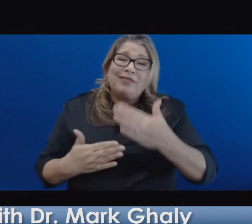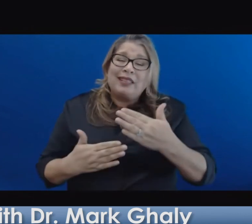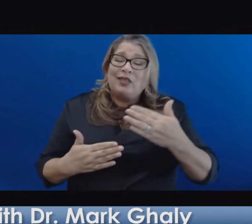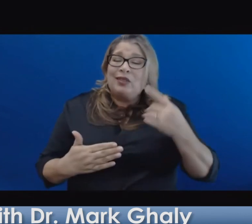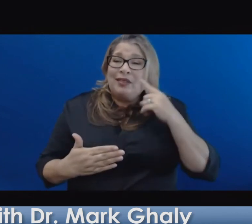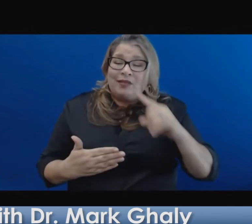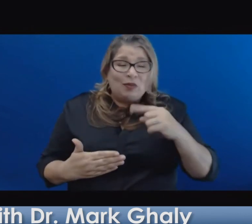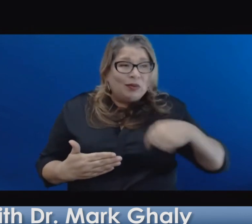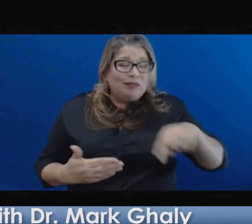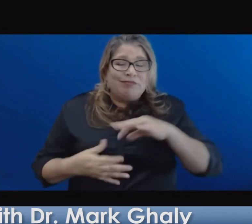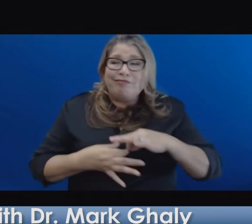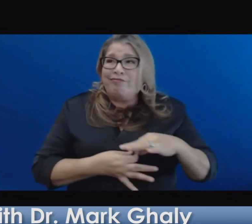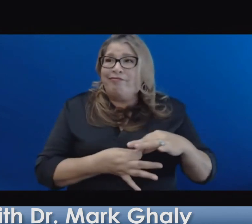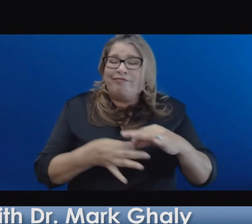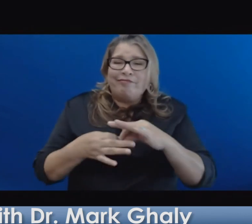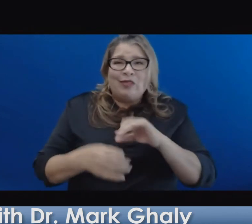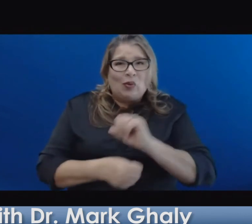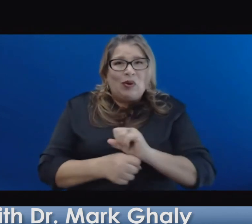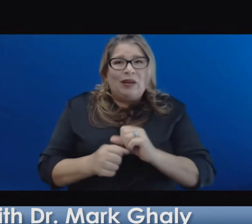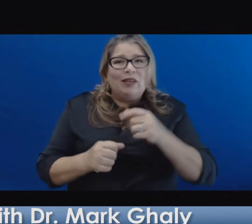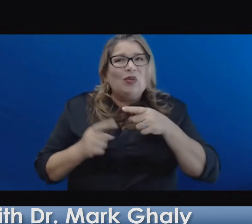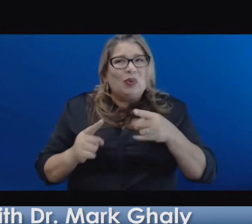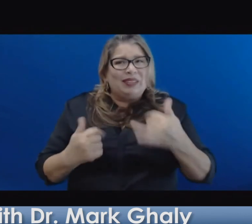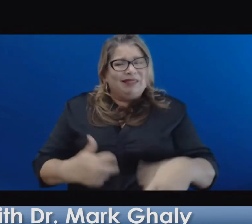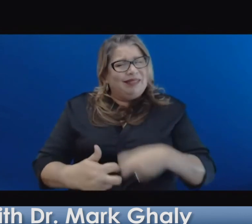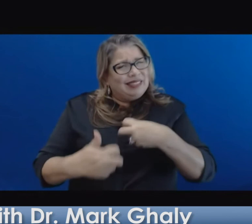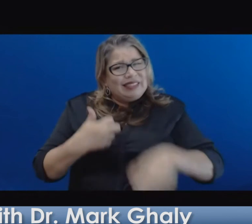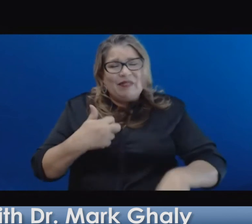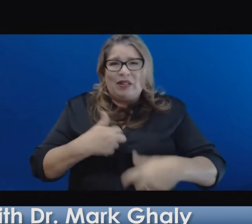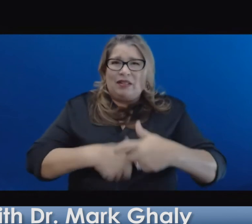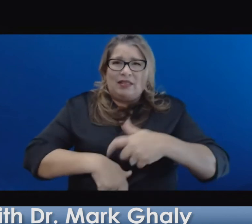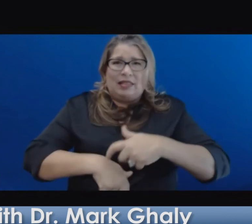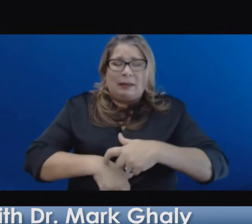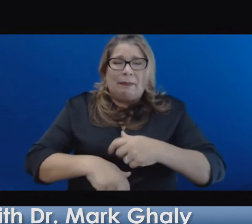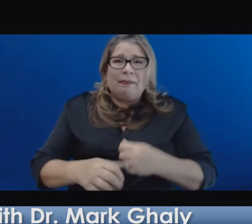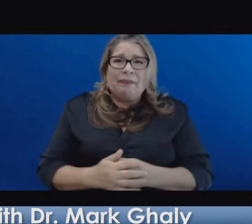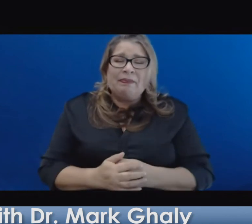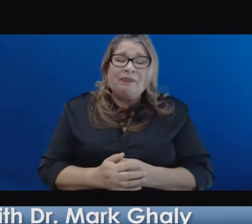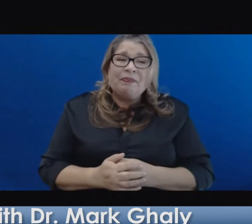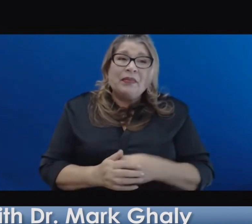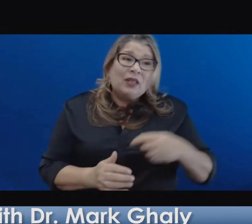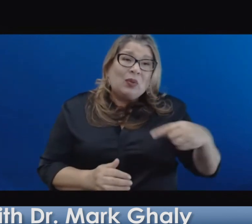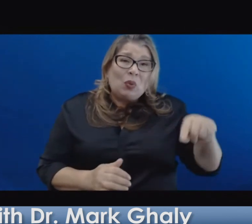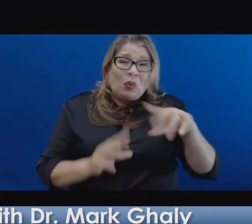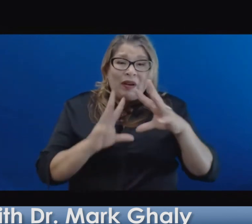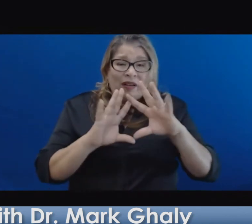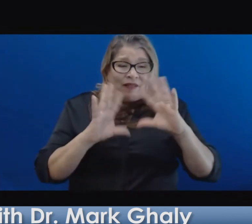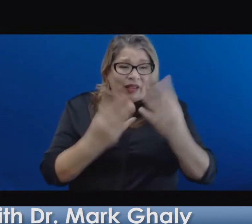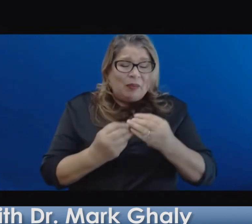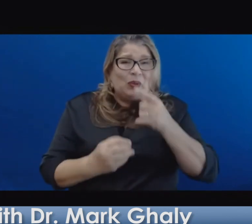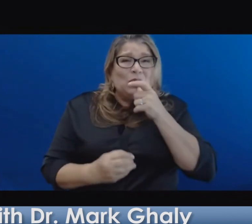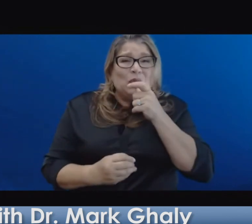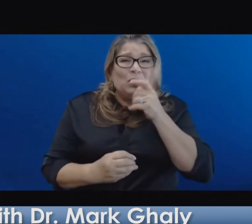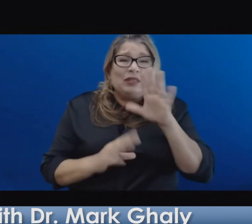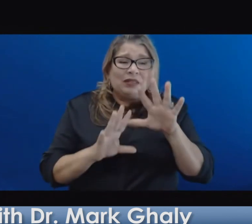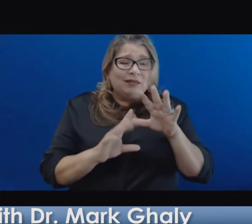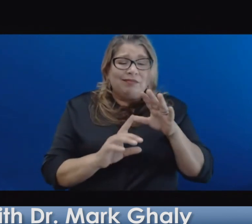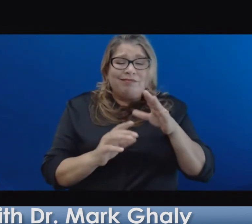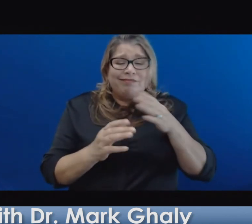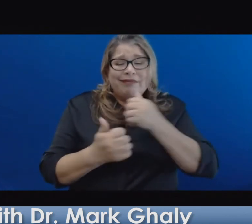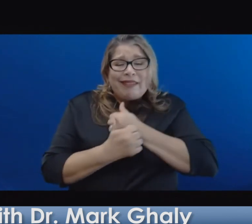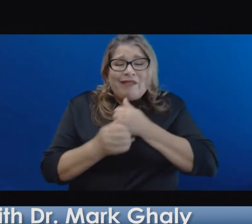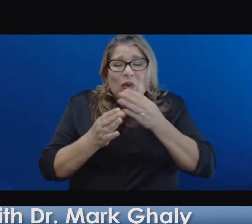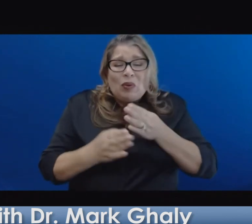through what has been a very difficult and dark time. To the families who have lost loved ones, my heart and thoughts are with